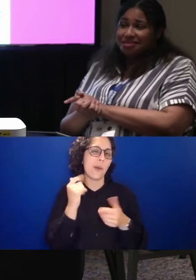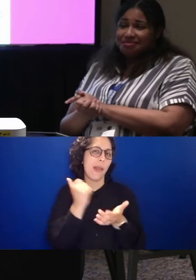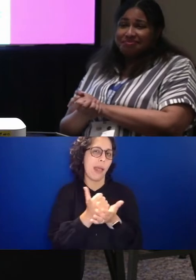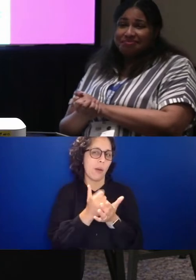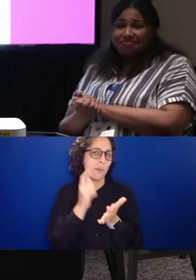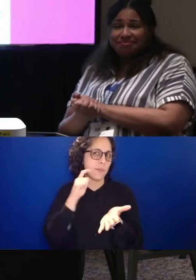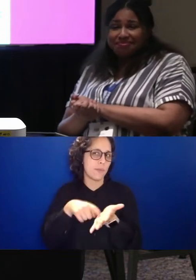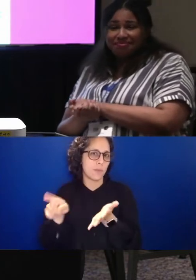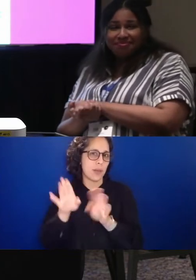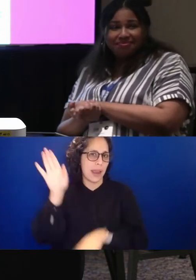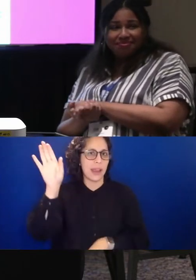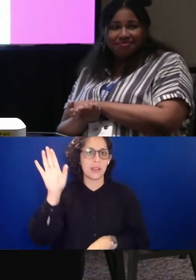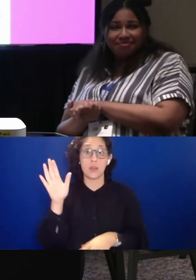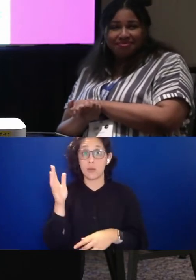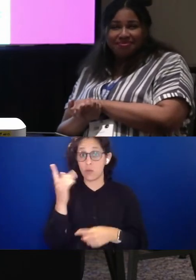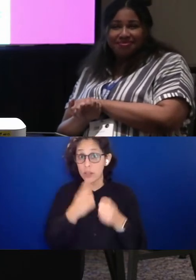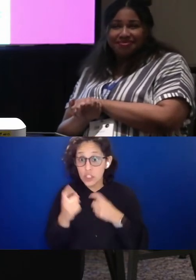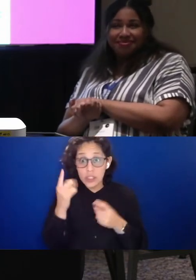thoughts?